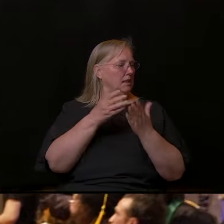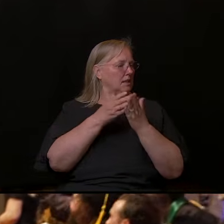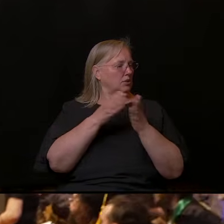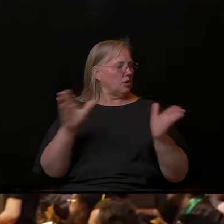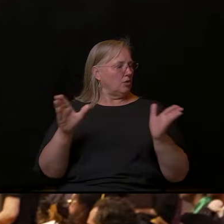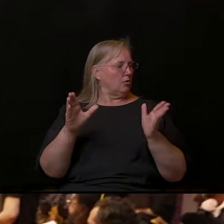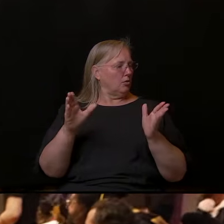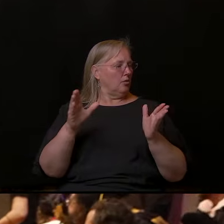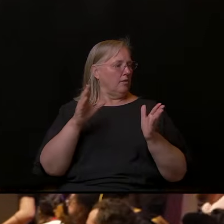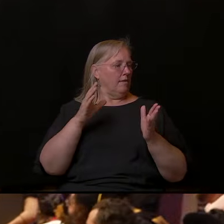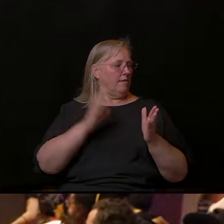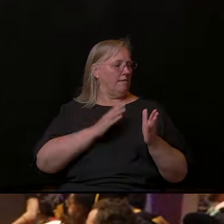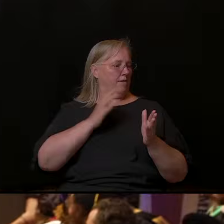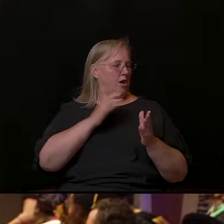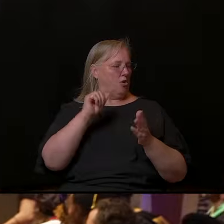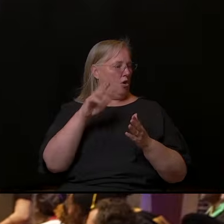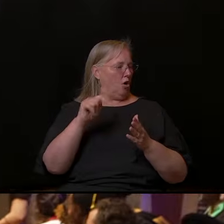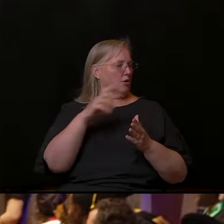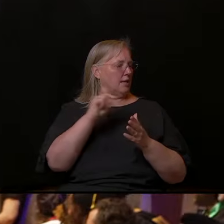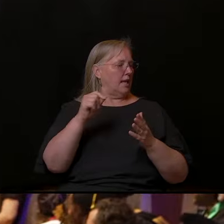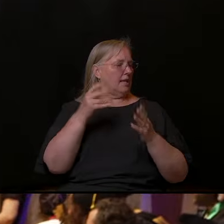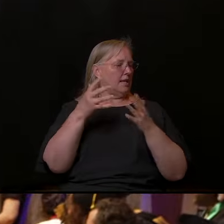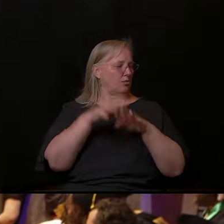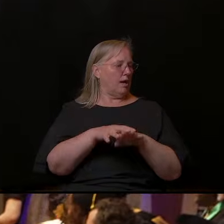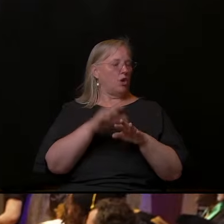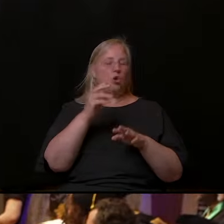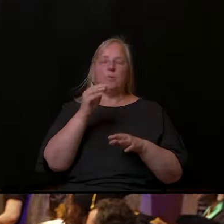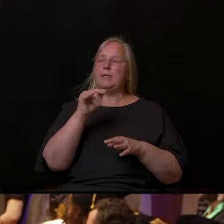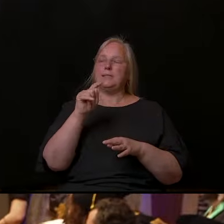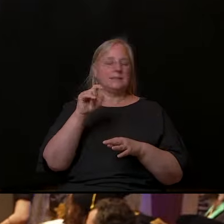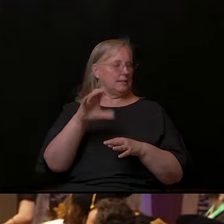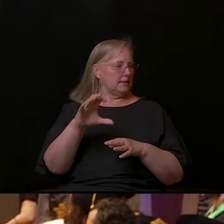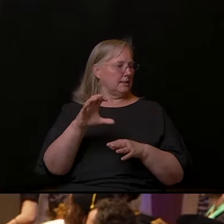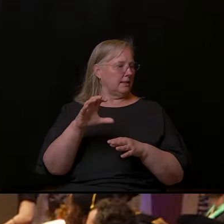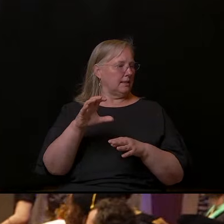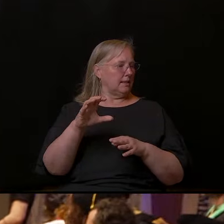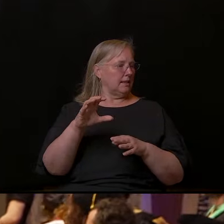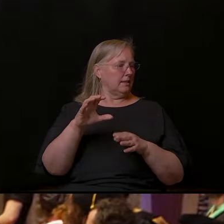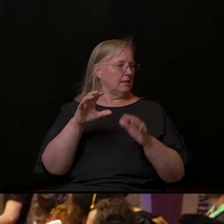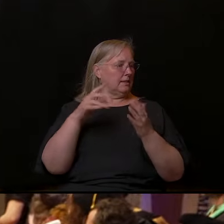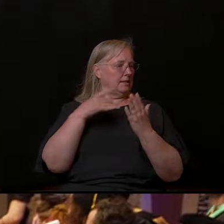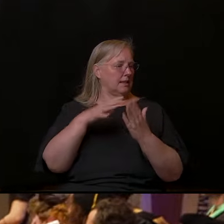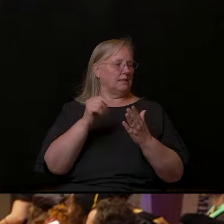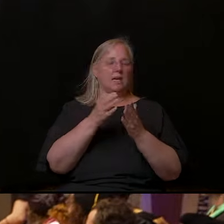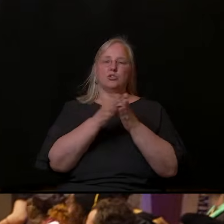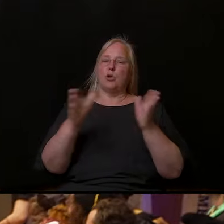Arts candidates, please come forward as instructed by the usher.